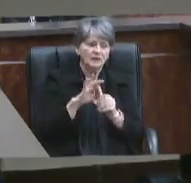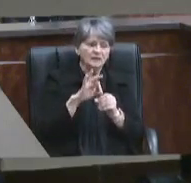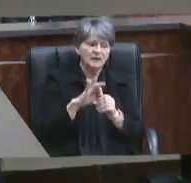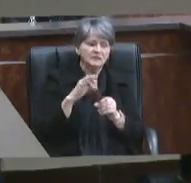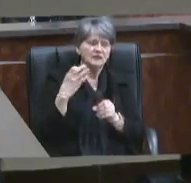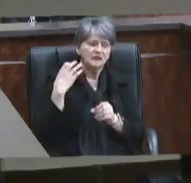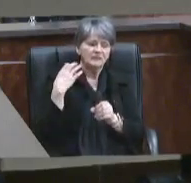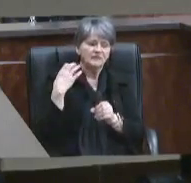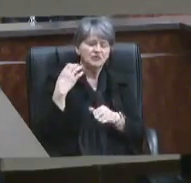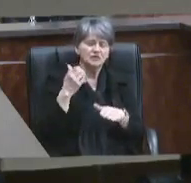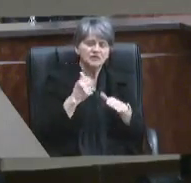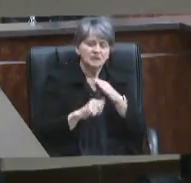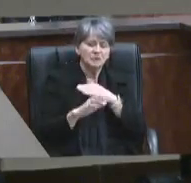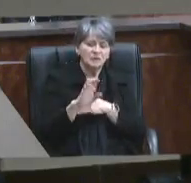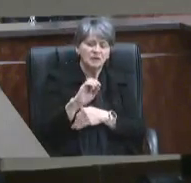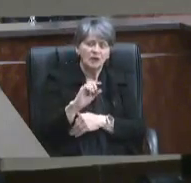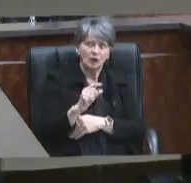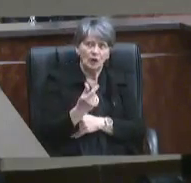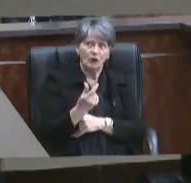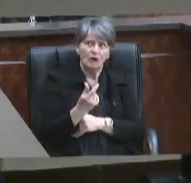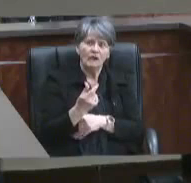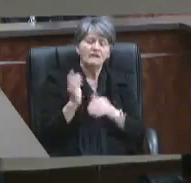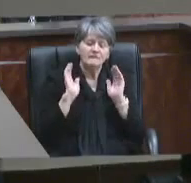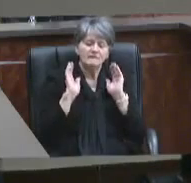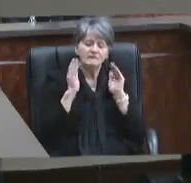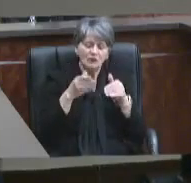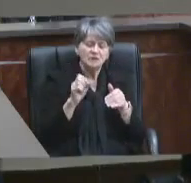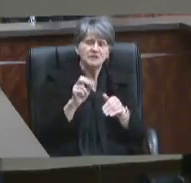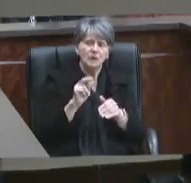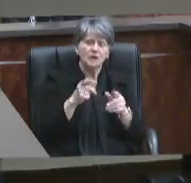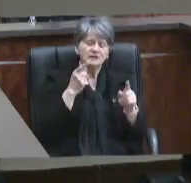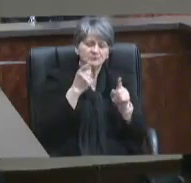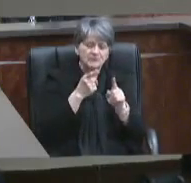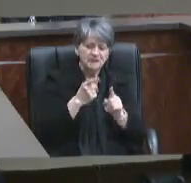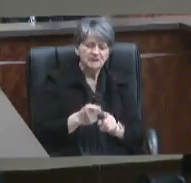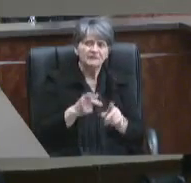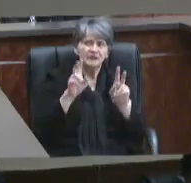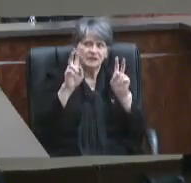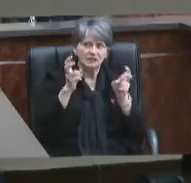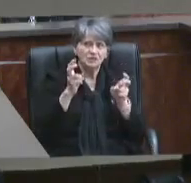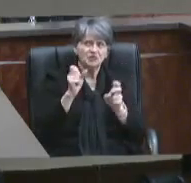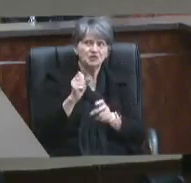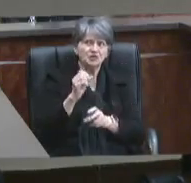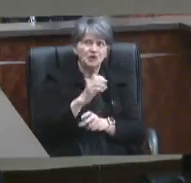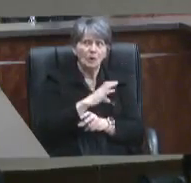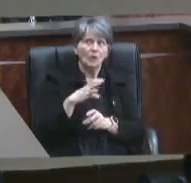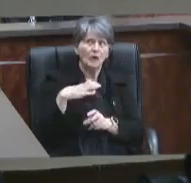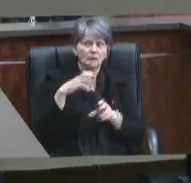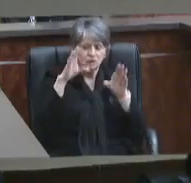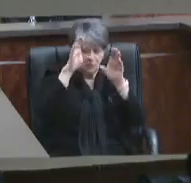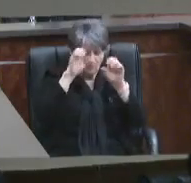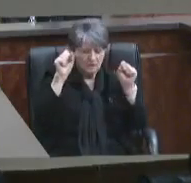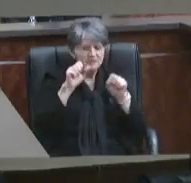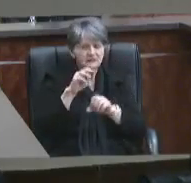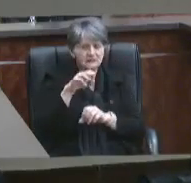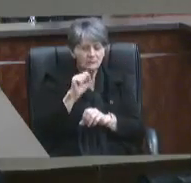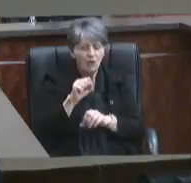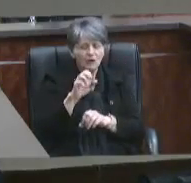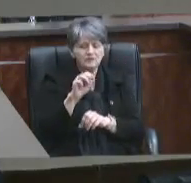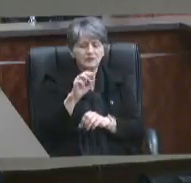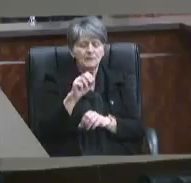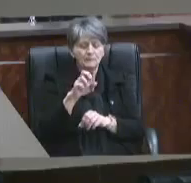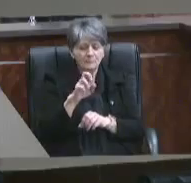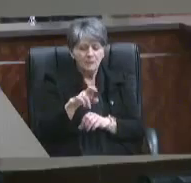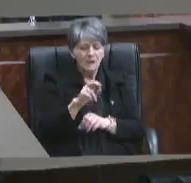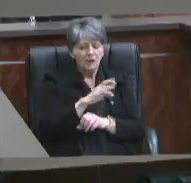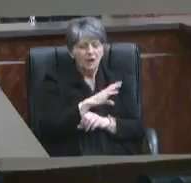the COG Board's auspices, focusing on specific issues. So, Council President Smalls, Mayor Mo, council members, thank you